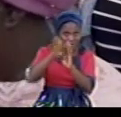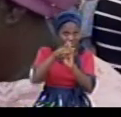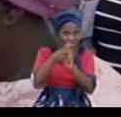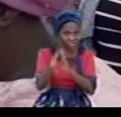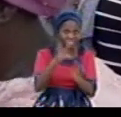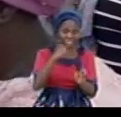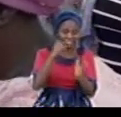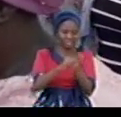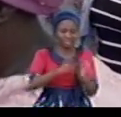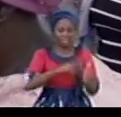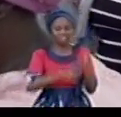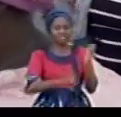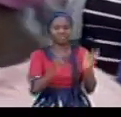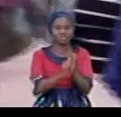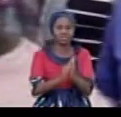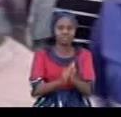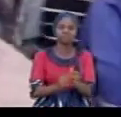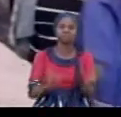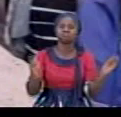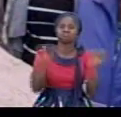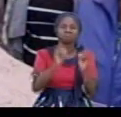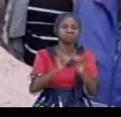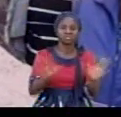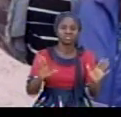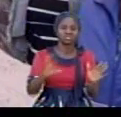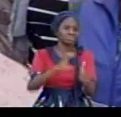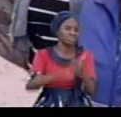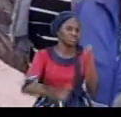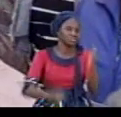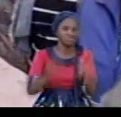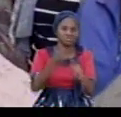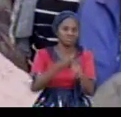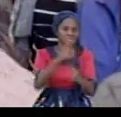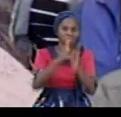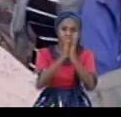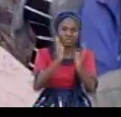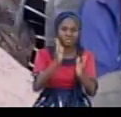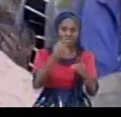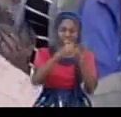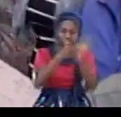that. Nothing removed from your prayer.